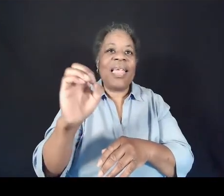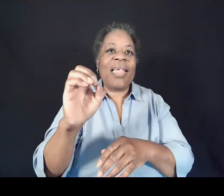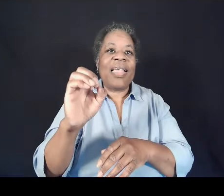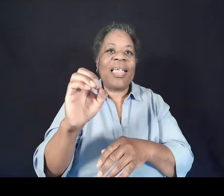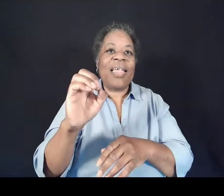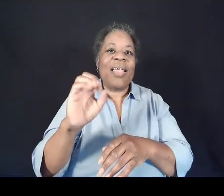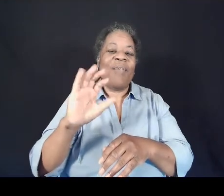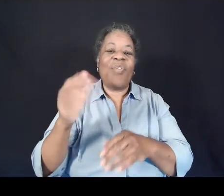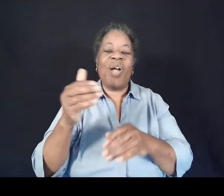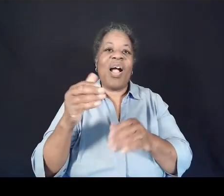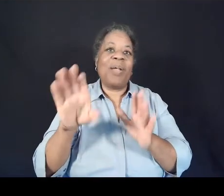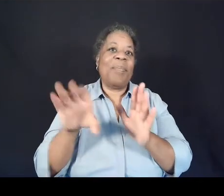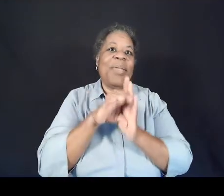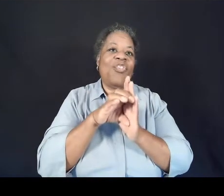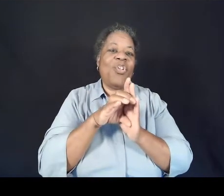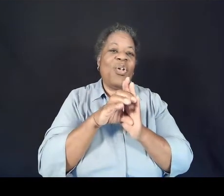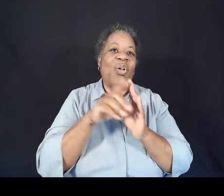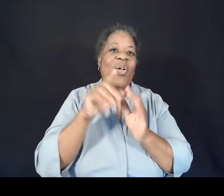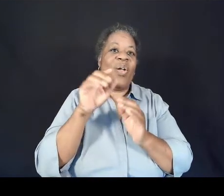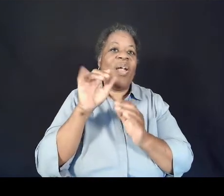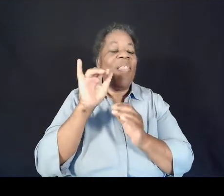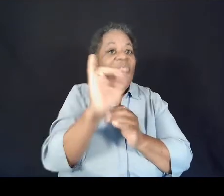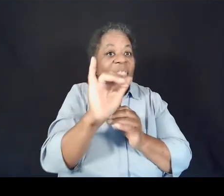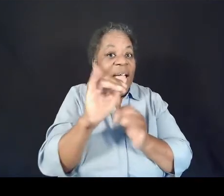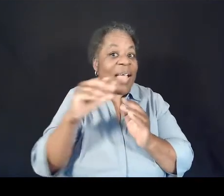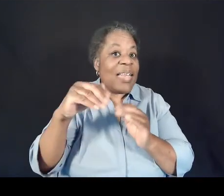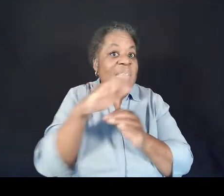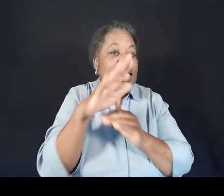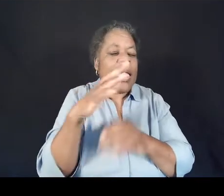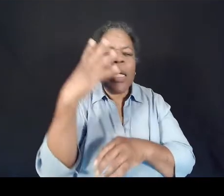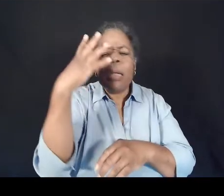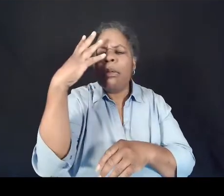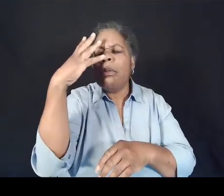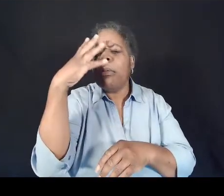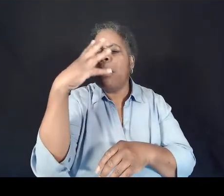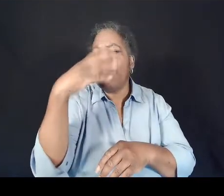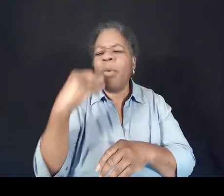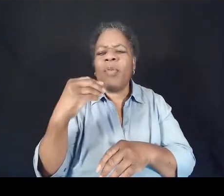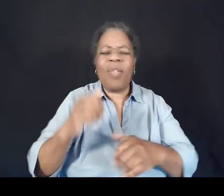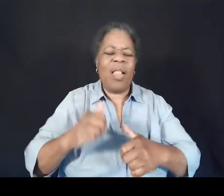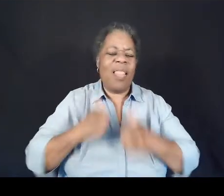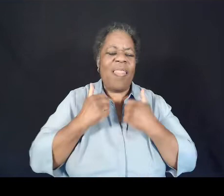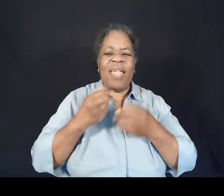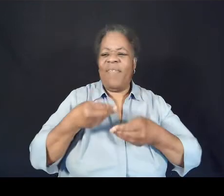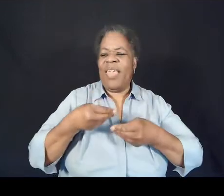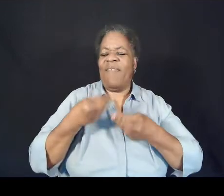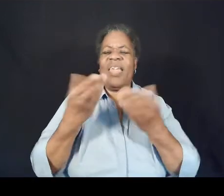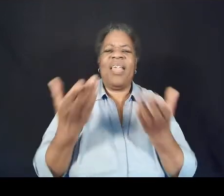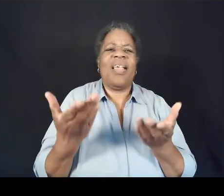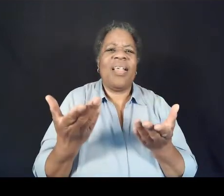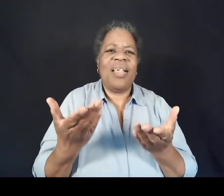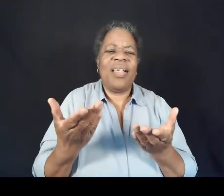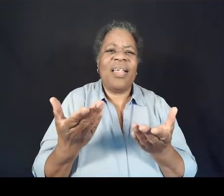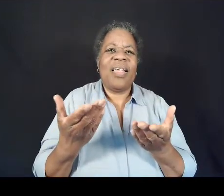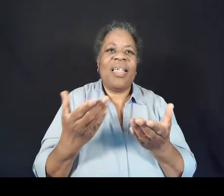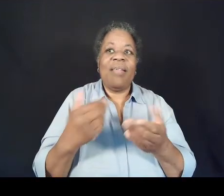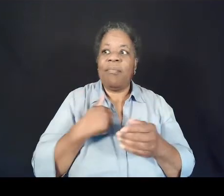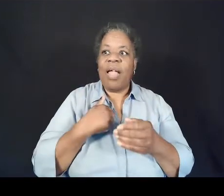one thing, the Sea of Galilee is beautiful and life-giving. I've only been to Israel